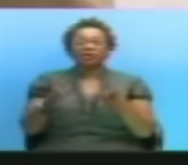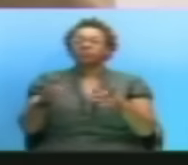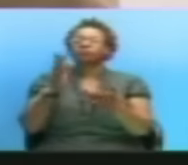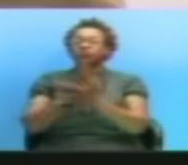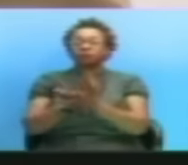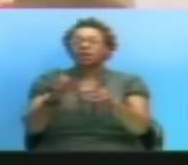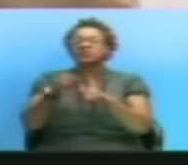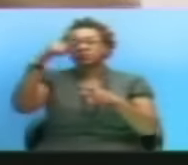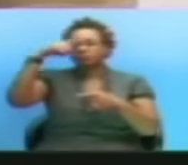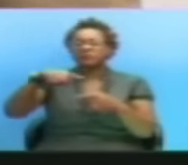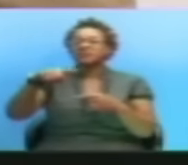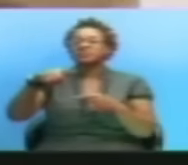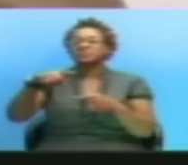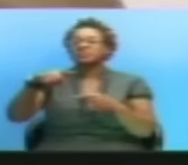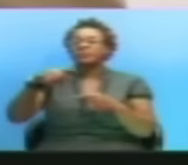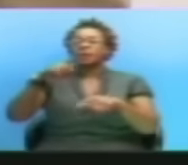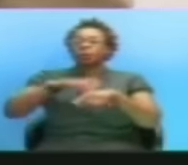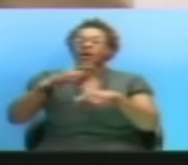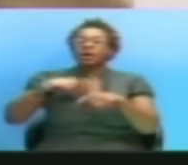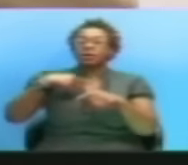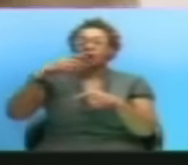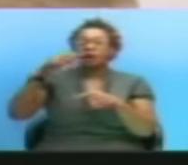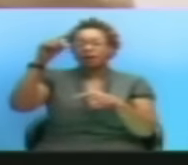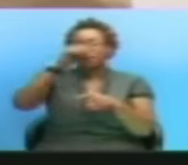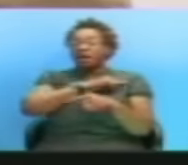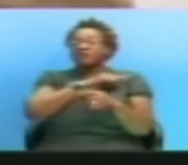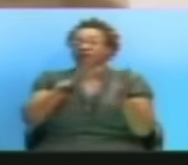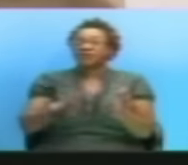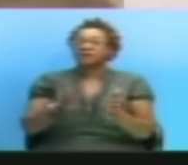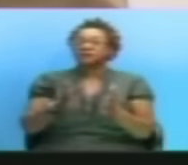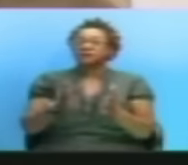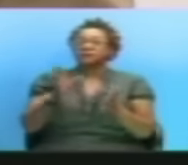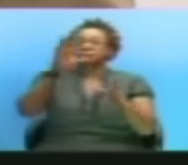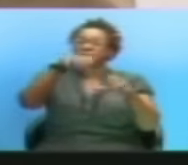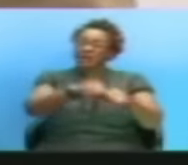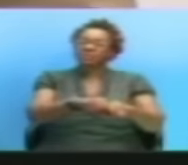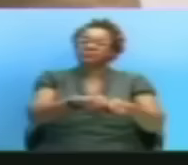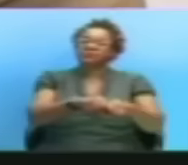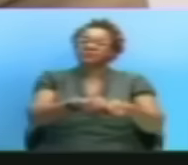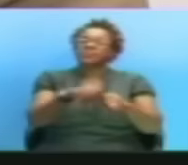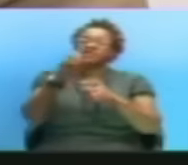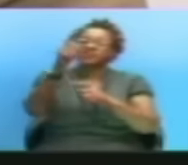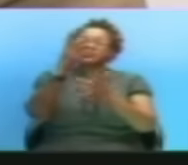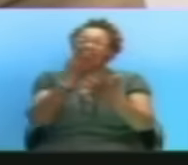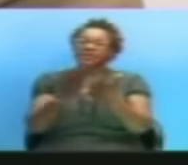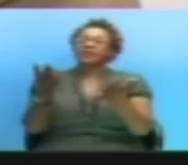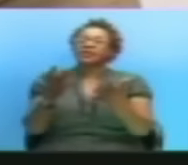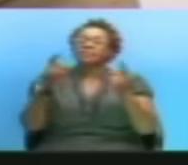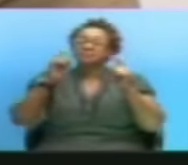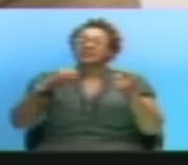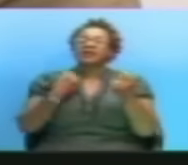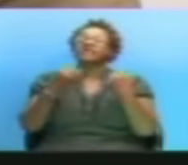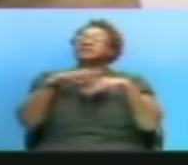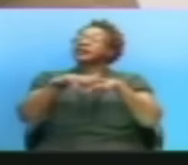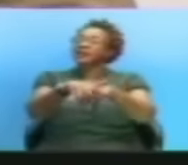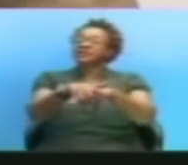policy. Mm-hmm. And when our governor came in place, the first thing he embarked on is to develop an integrated master